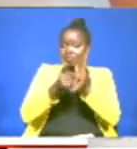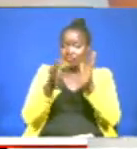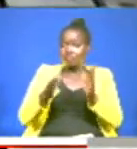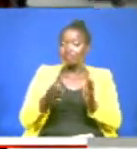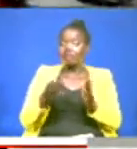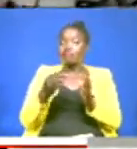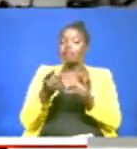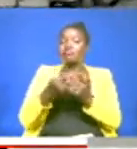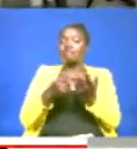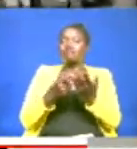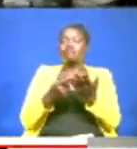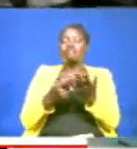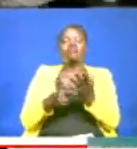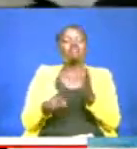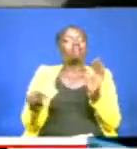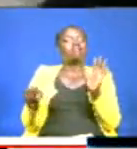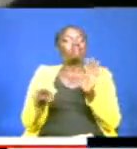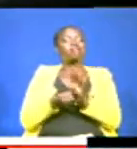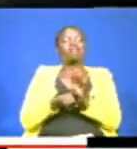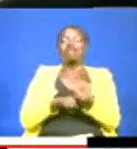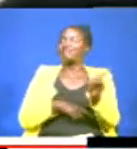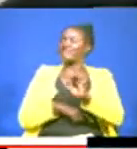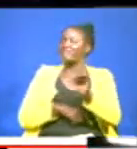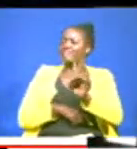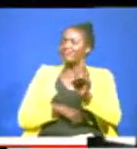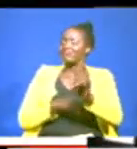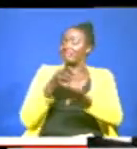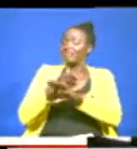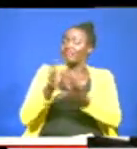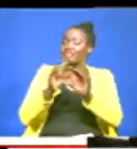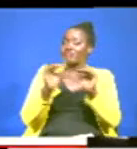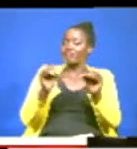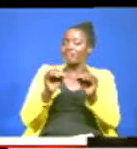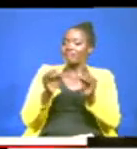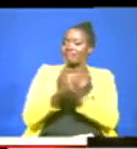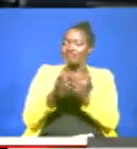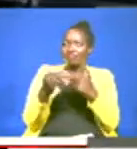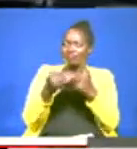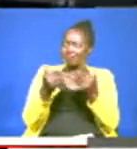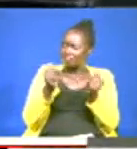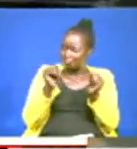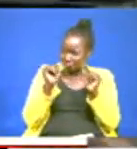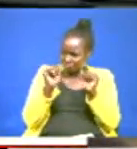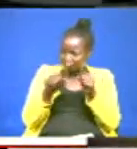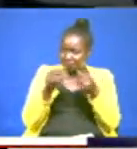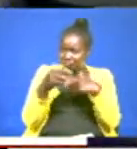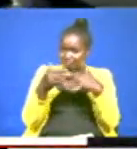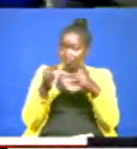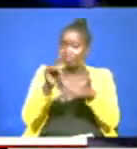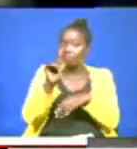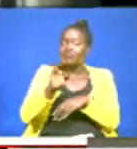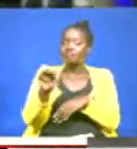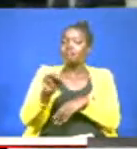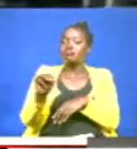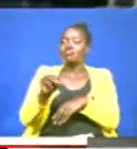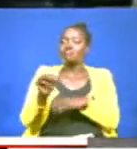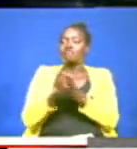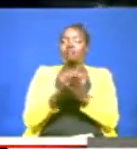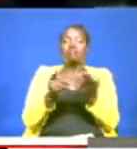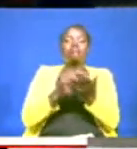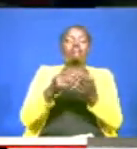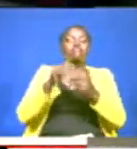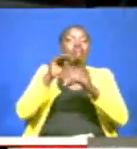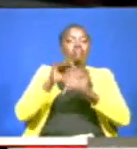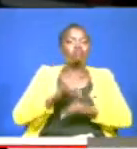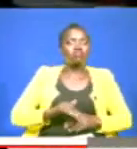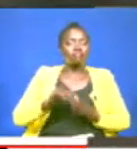are vastly undercounted and the daily caseload may be closer to a million. The numbers and the relaxation of measures have